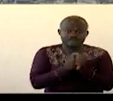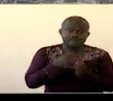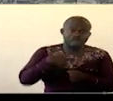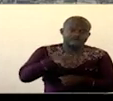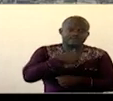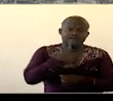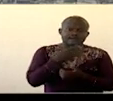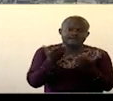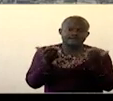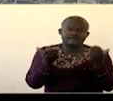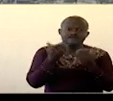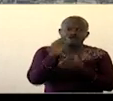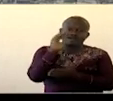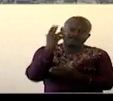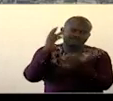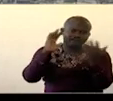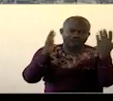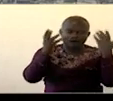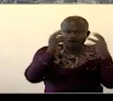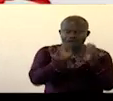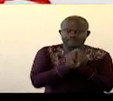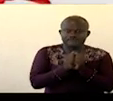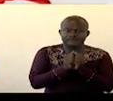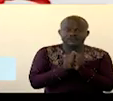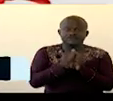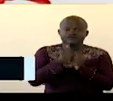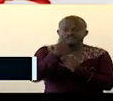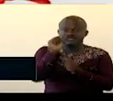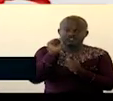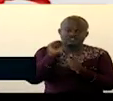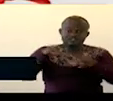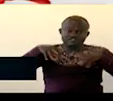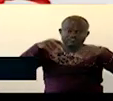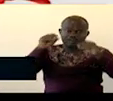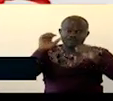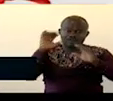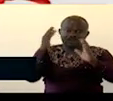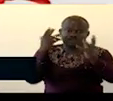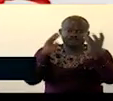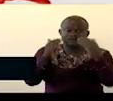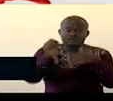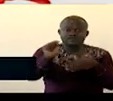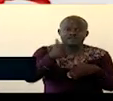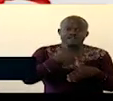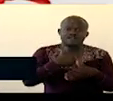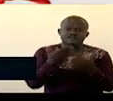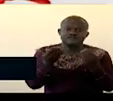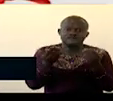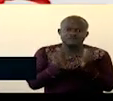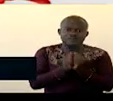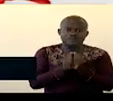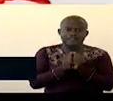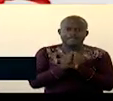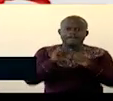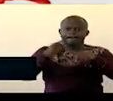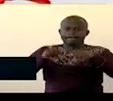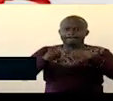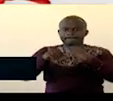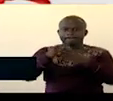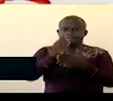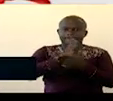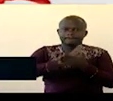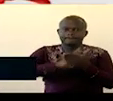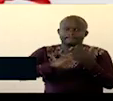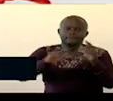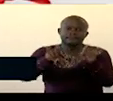have a flower. This flower has different parts,